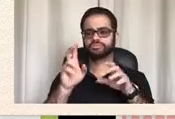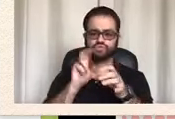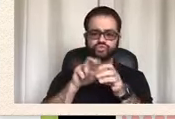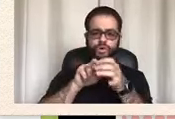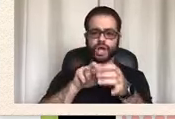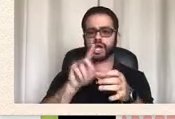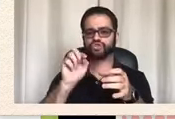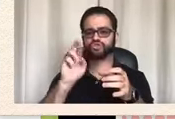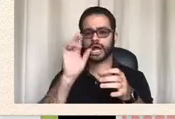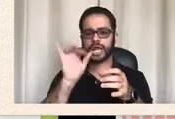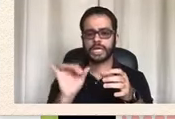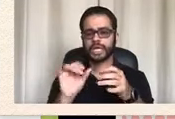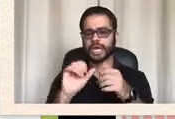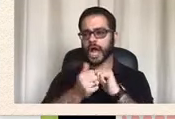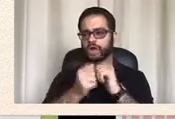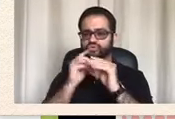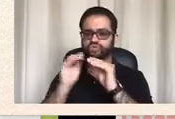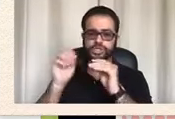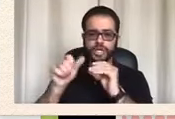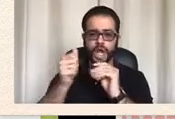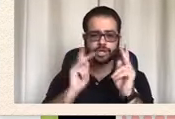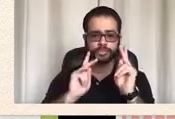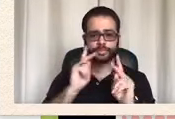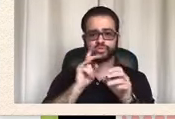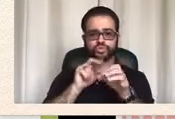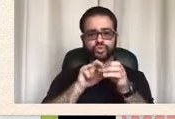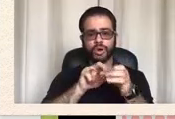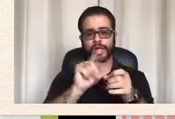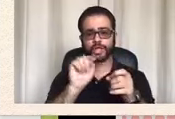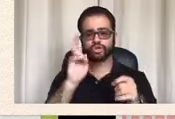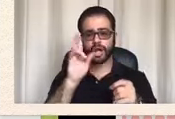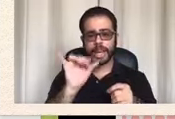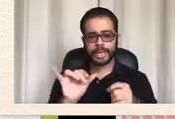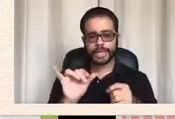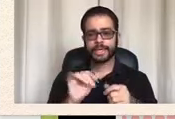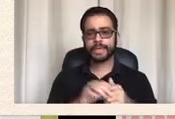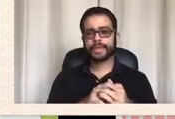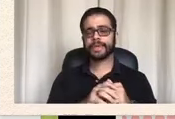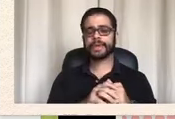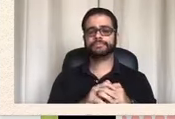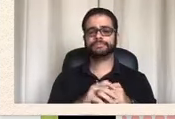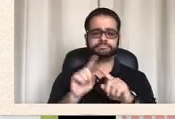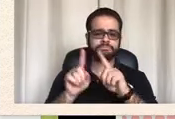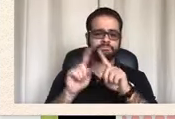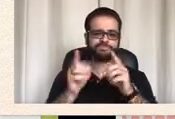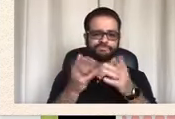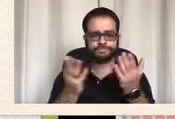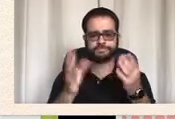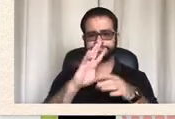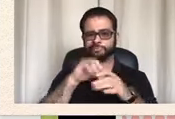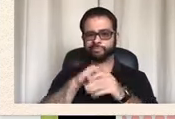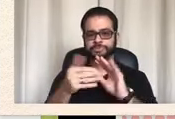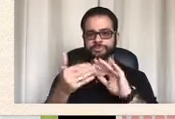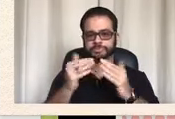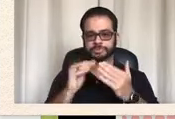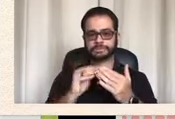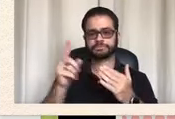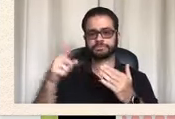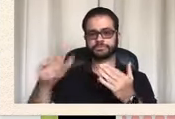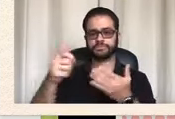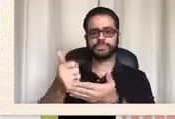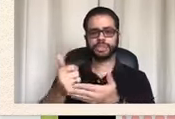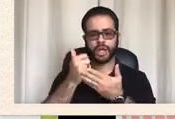people to ride the trolley and some other things in the community. And so they helped us work